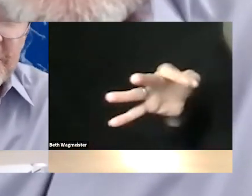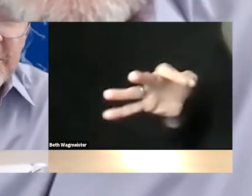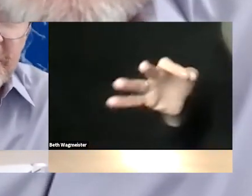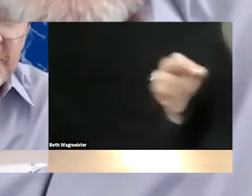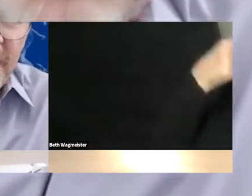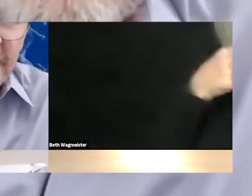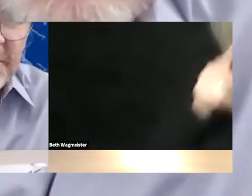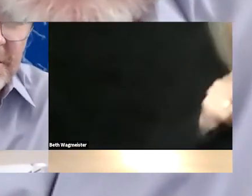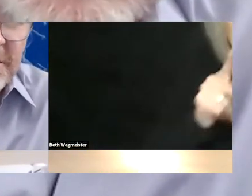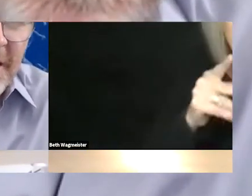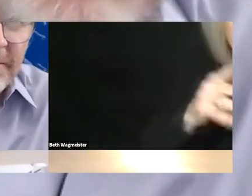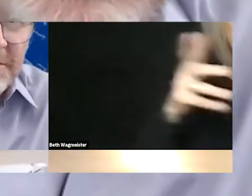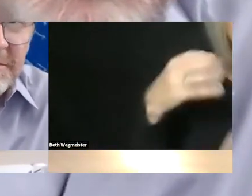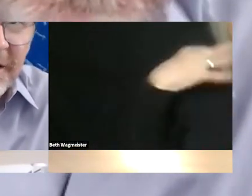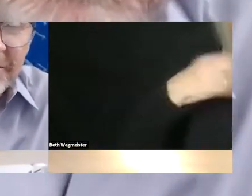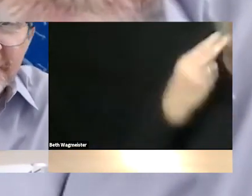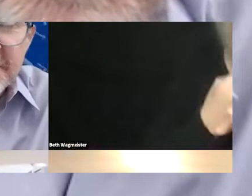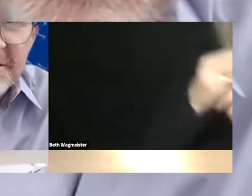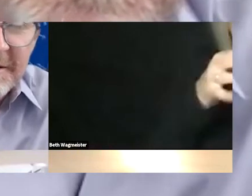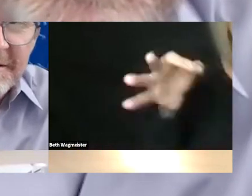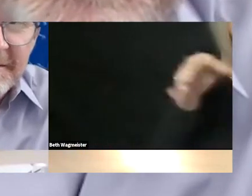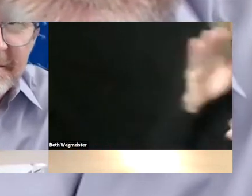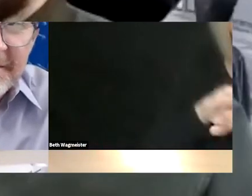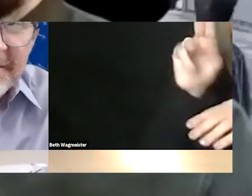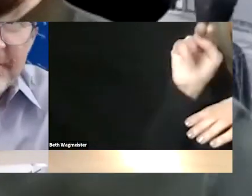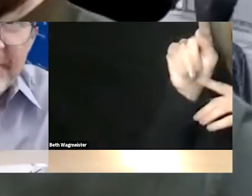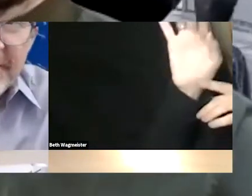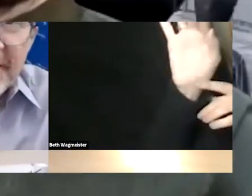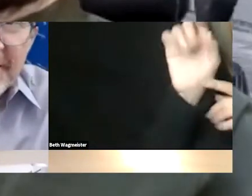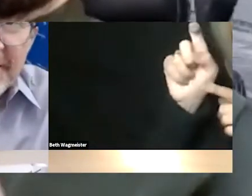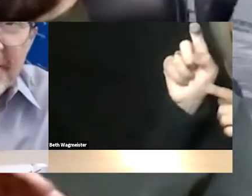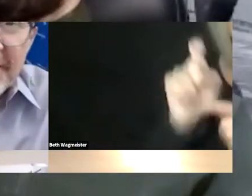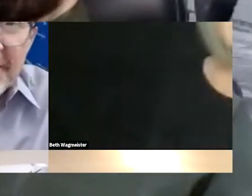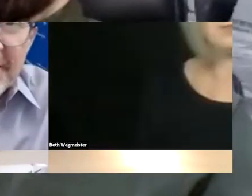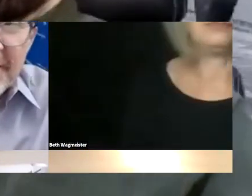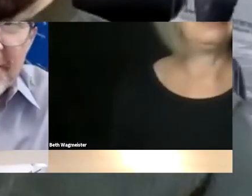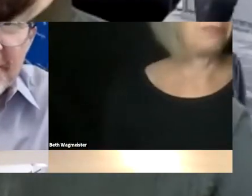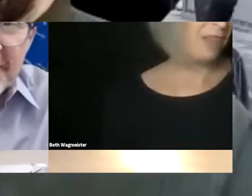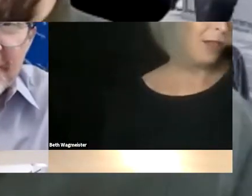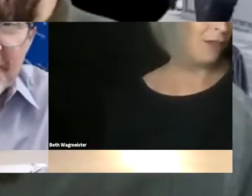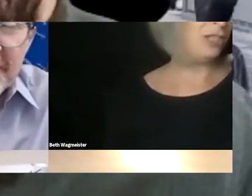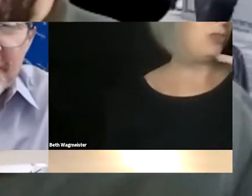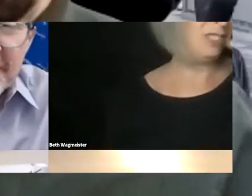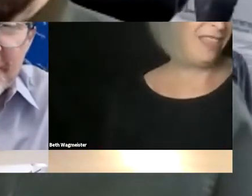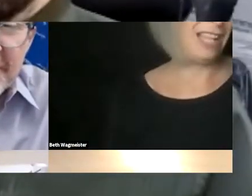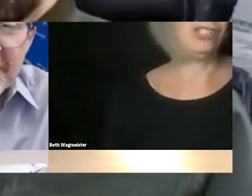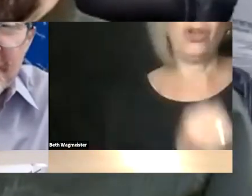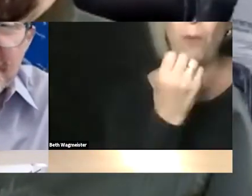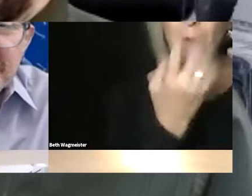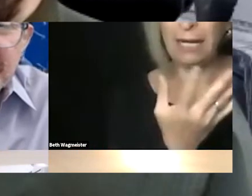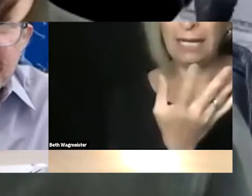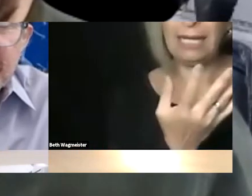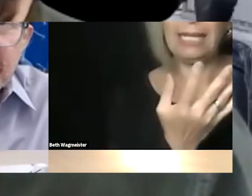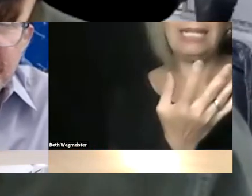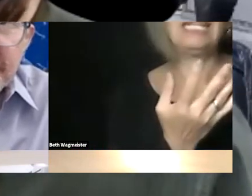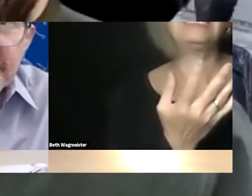person, there's just so much benefit to using captions with Netflix. It's funny you should say that. So many features